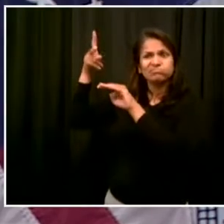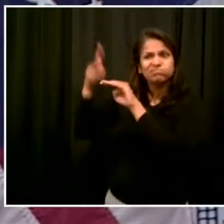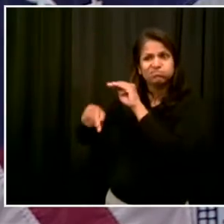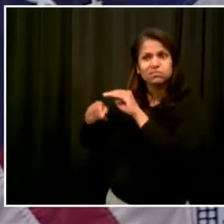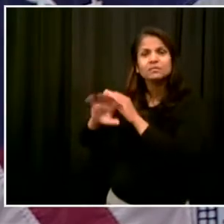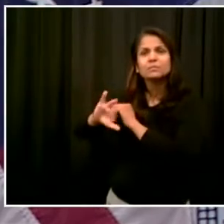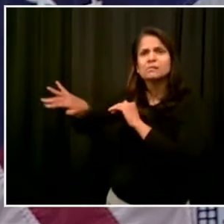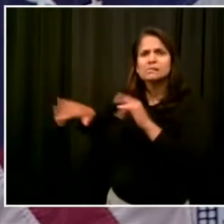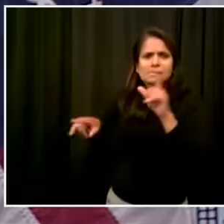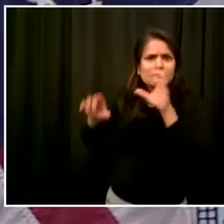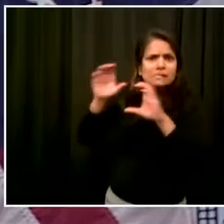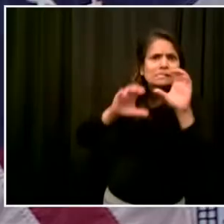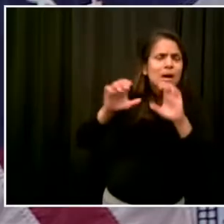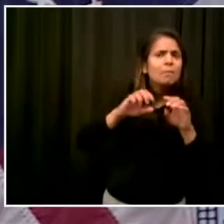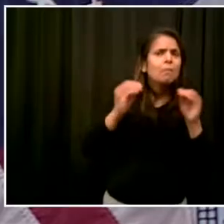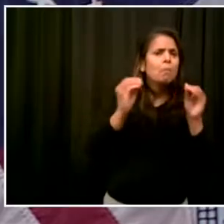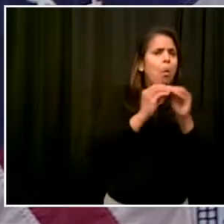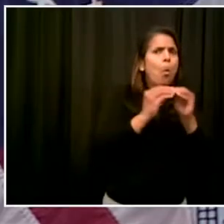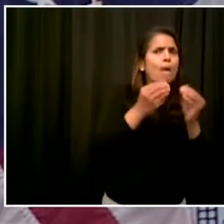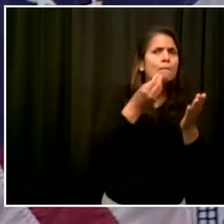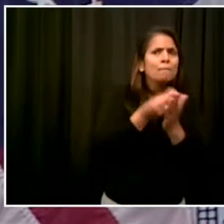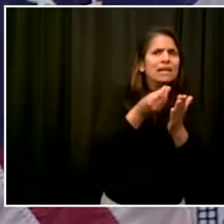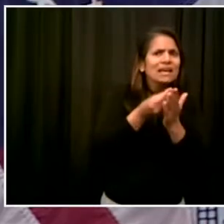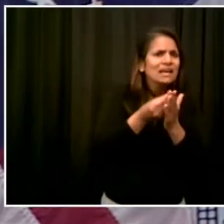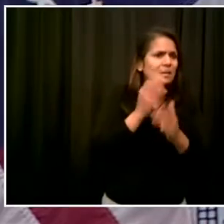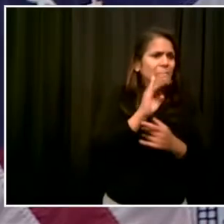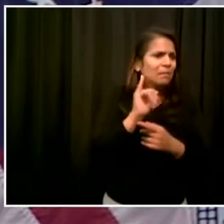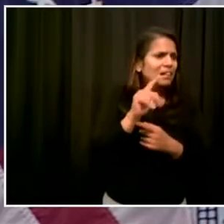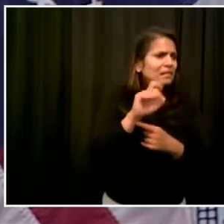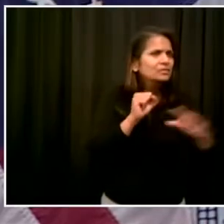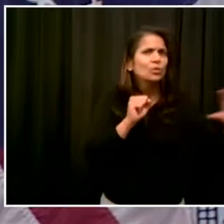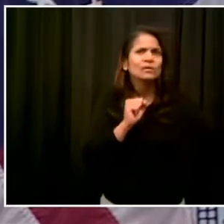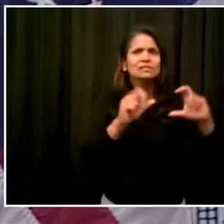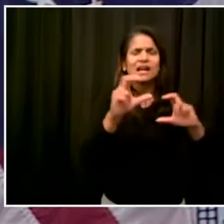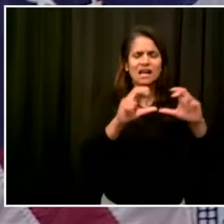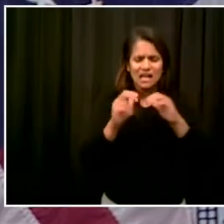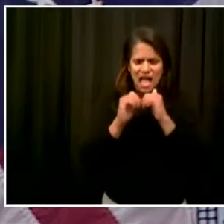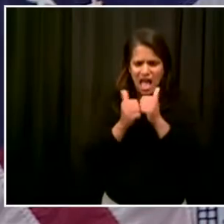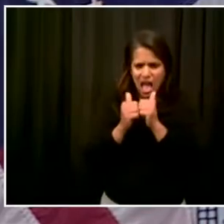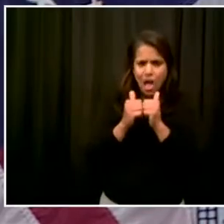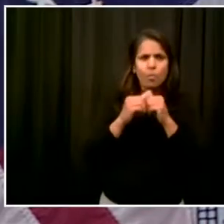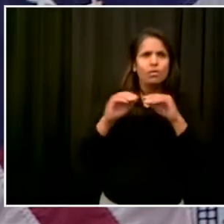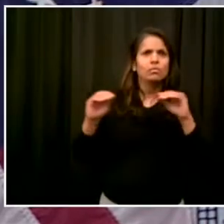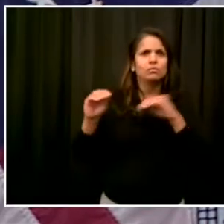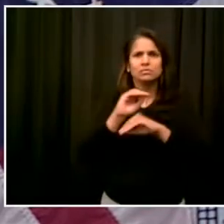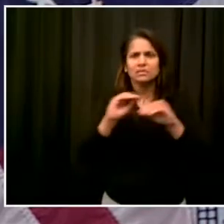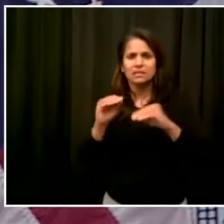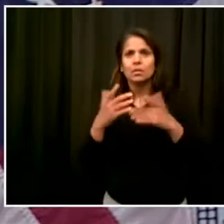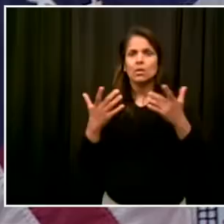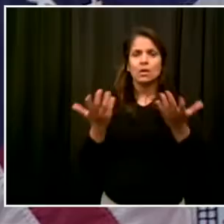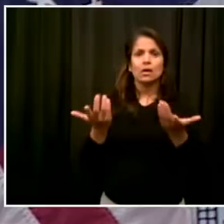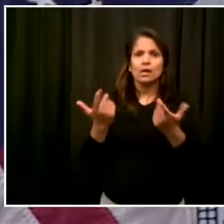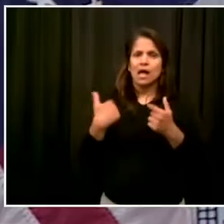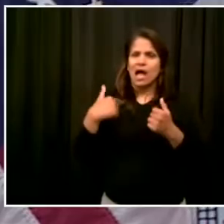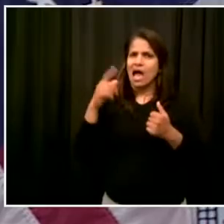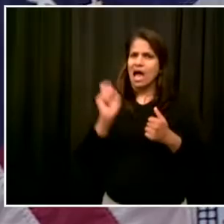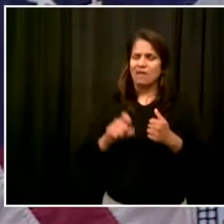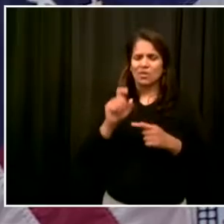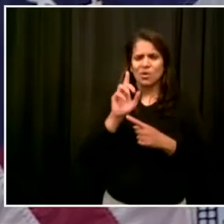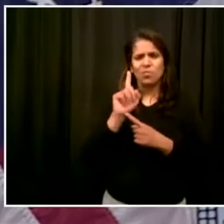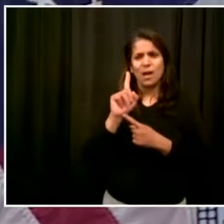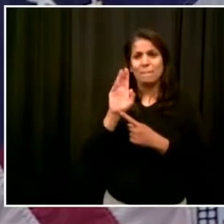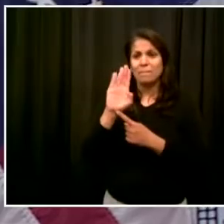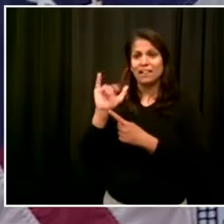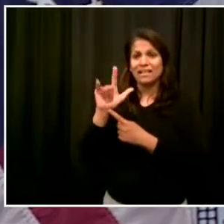has ways of finding savings in agencies. The council has offered good ideas as well. Together, we have to find $1 billion, just meaning we're going to